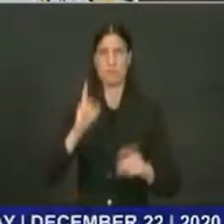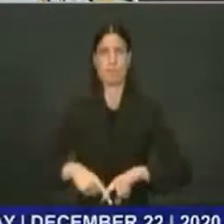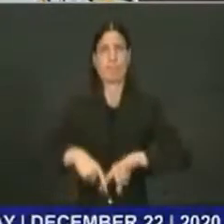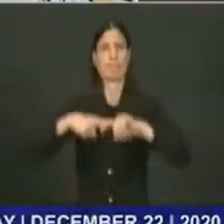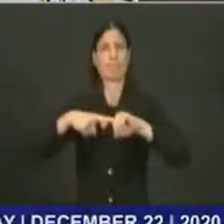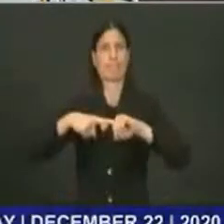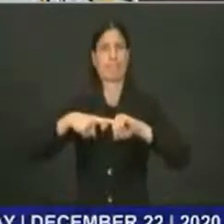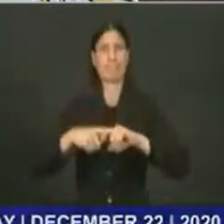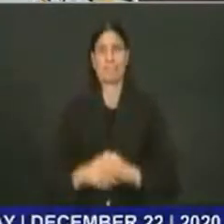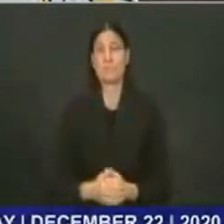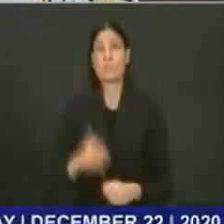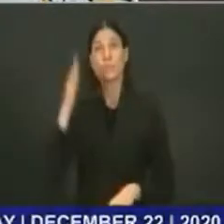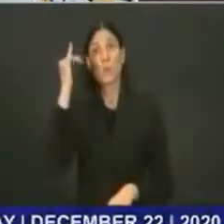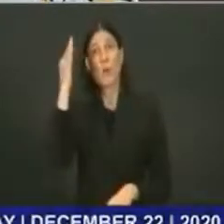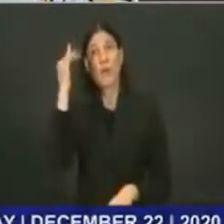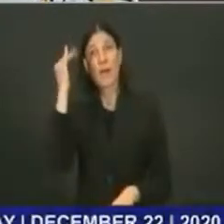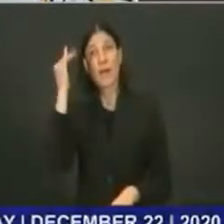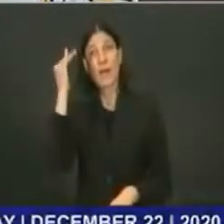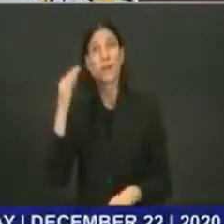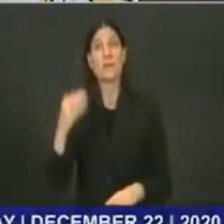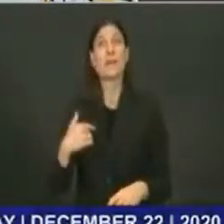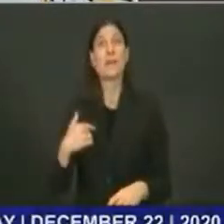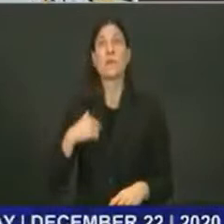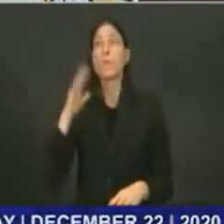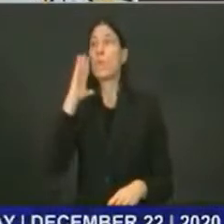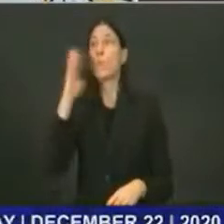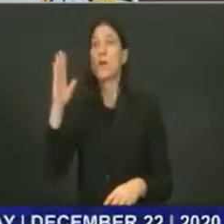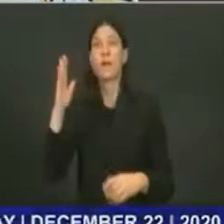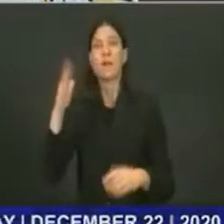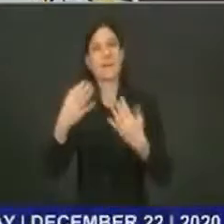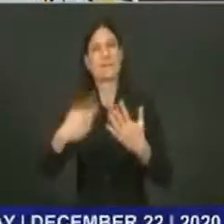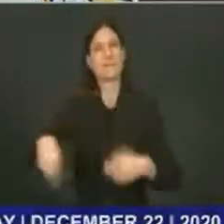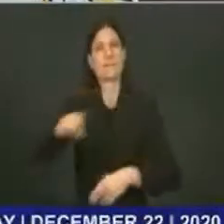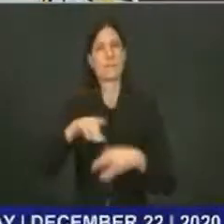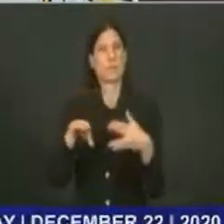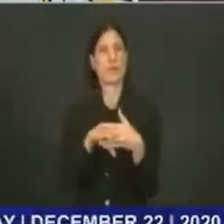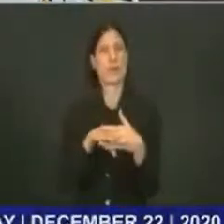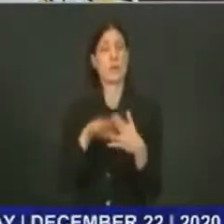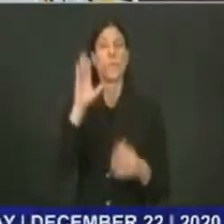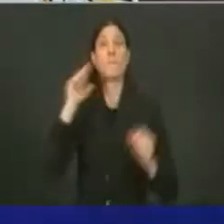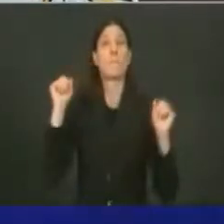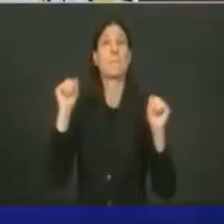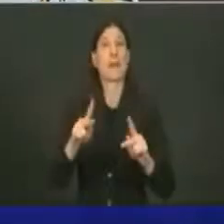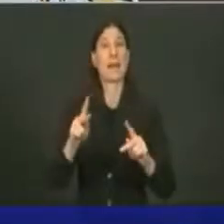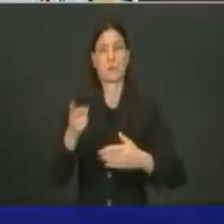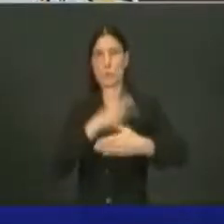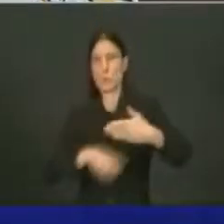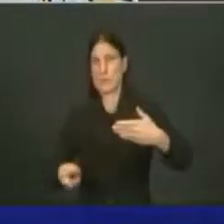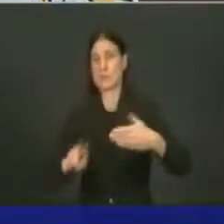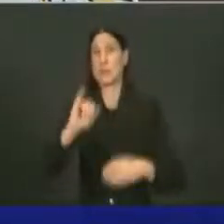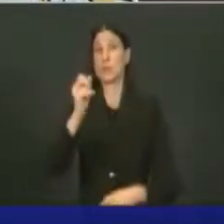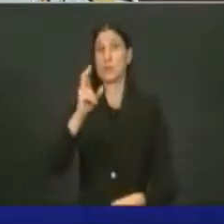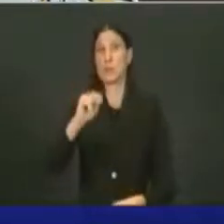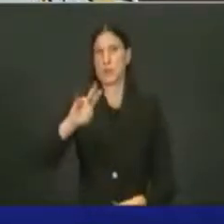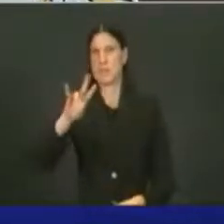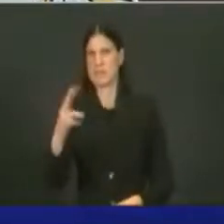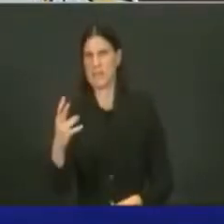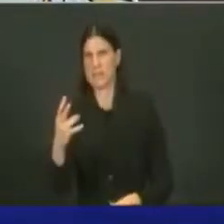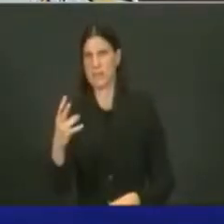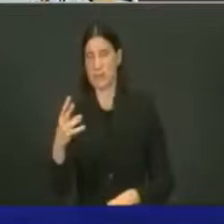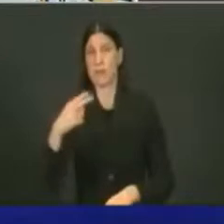and then I'll be back here on Thursday, January 7th at 1 o'clock for the first press briefing